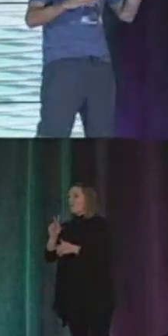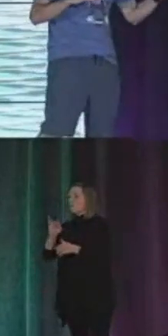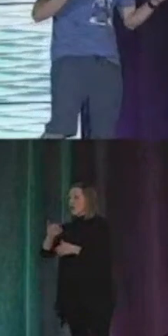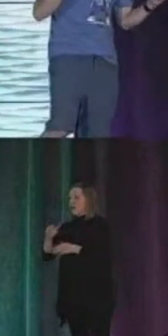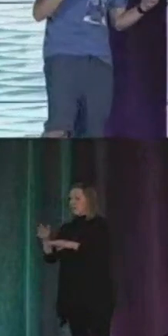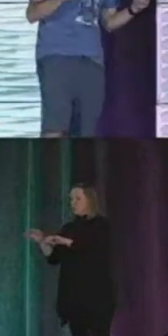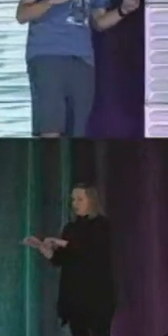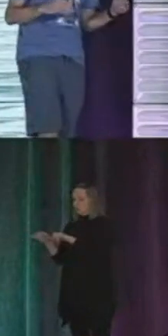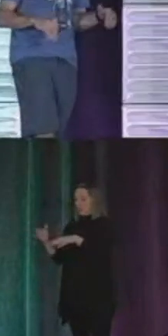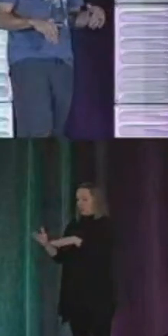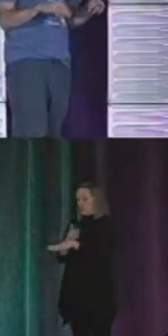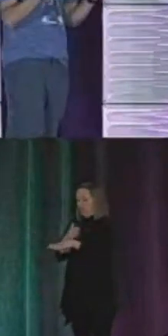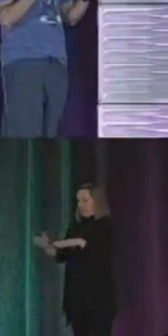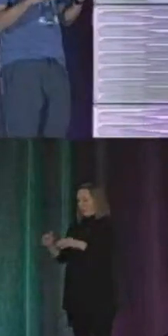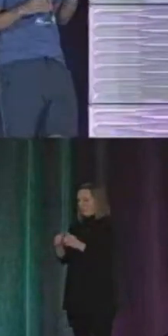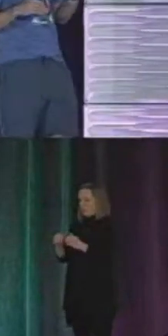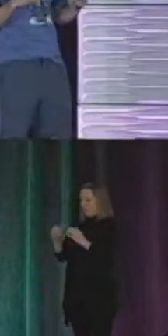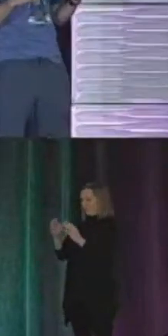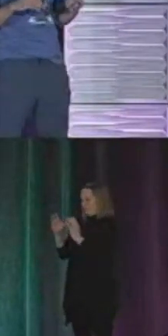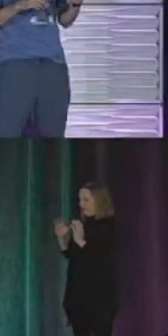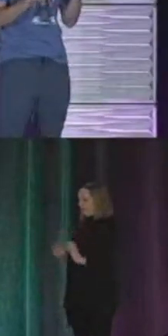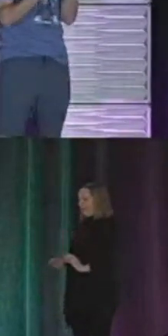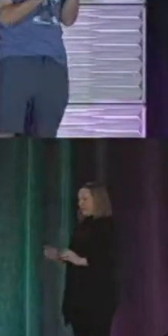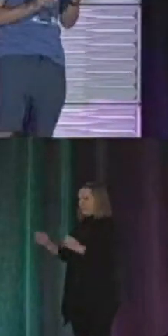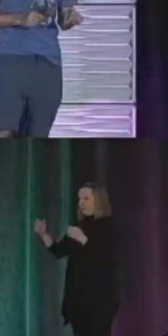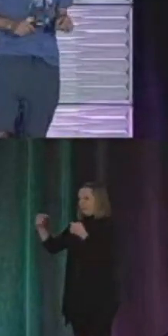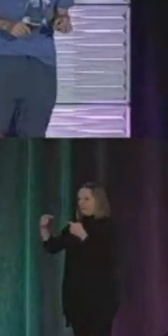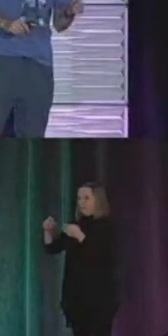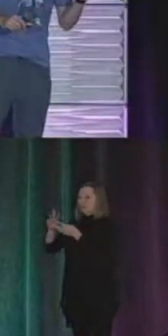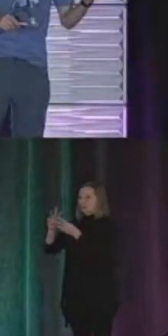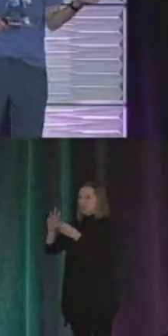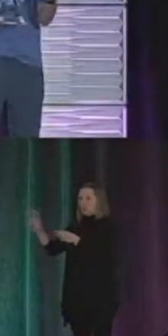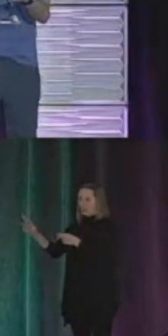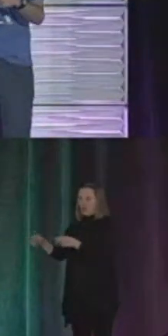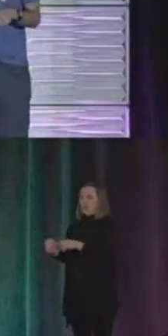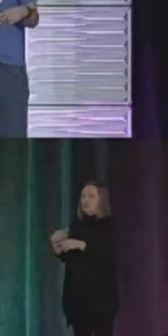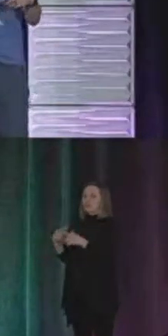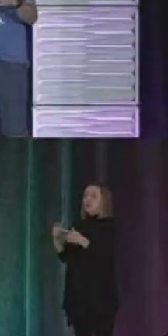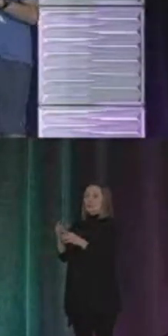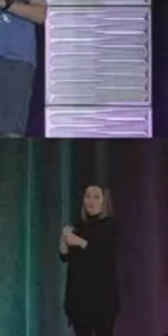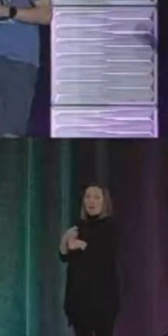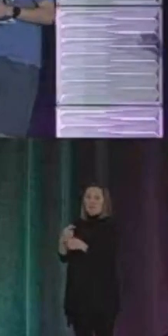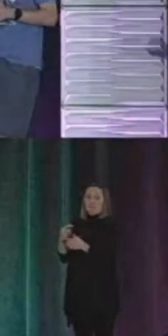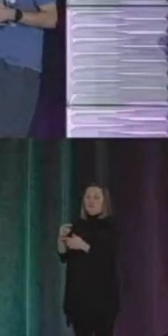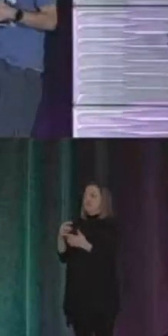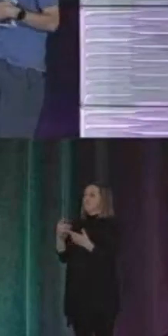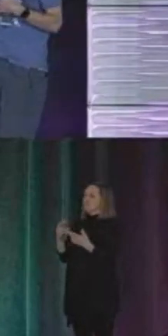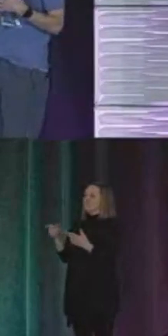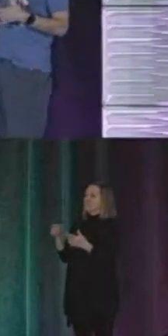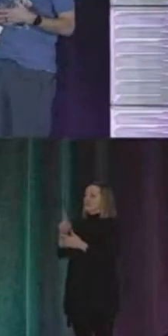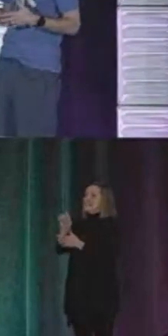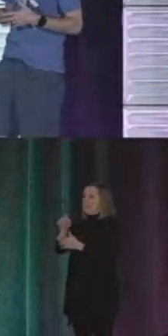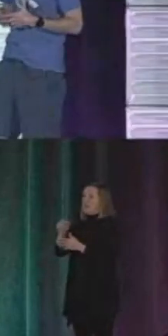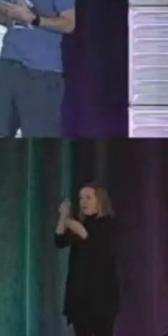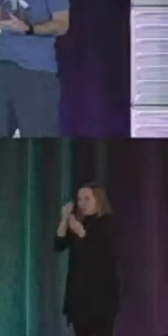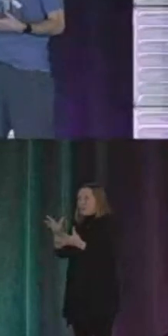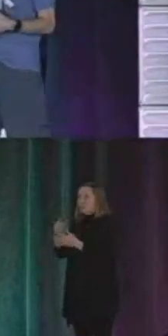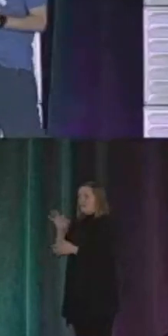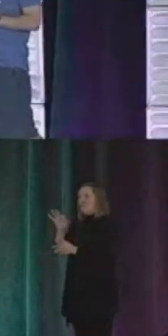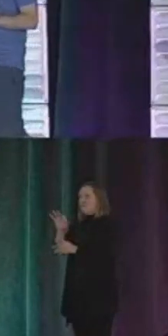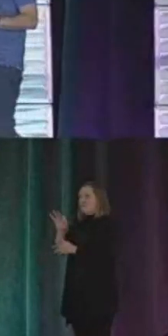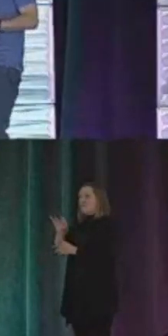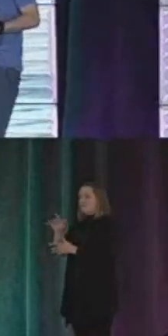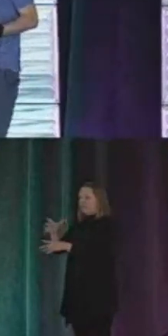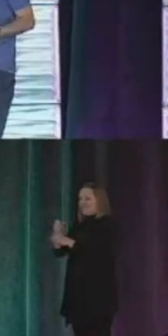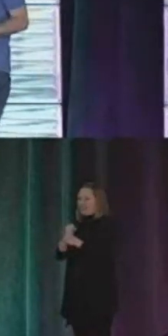shared between the client and the server. Our data fetching, also, there's a little bit of code on the client to actually make the fetch request, but most of our data fetching